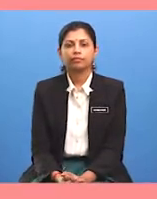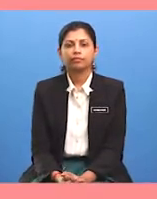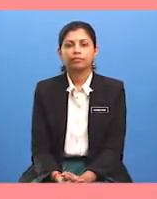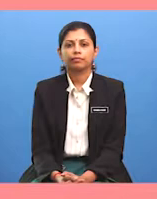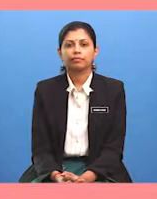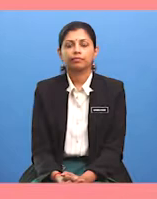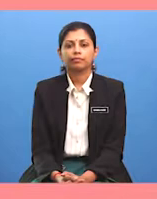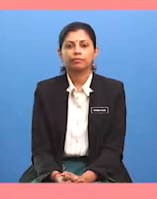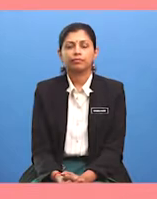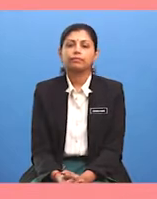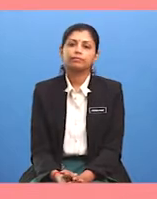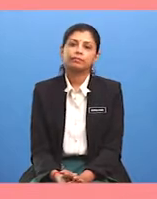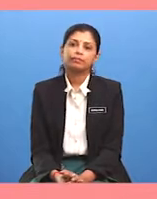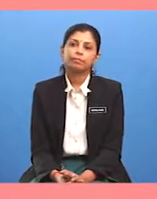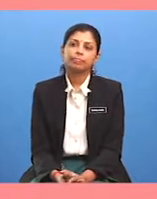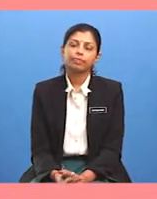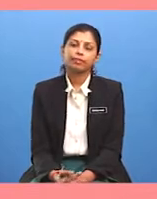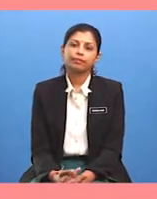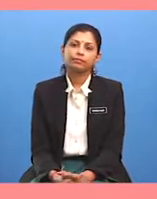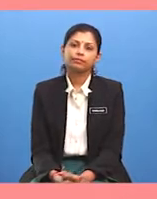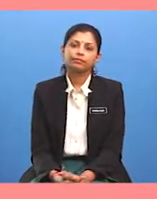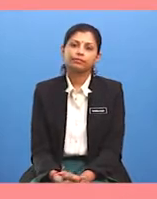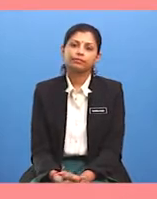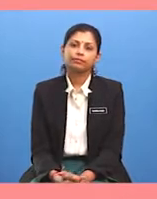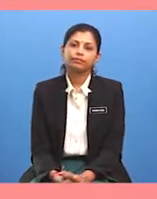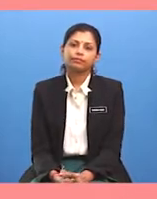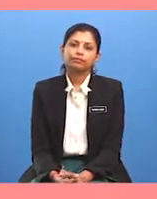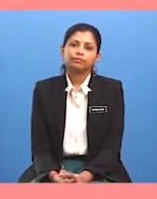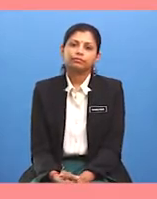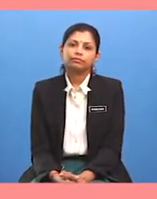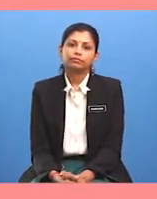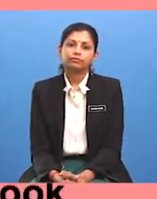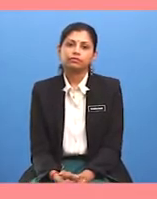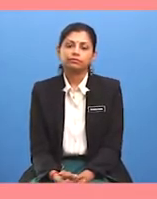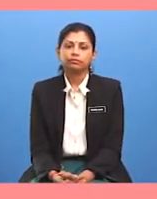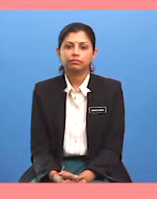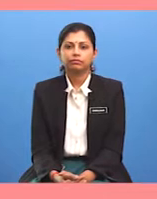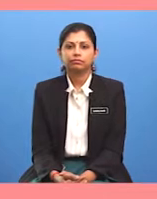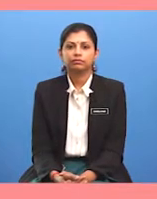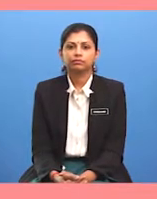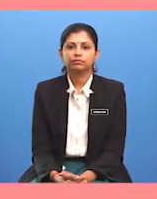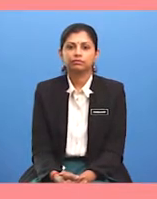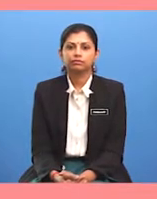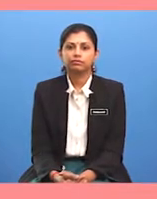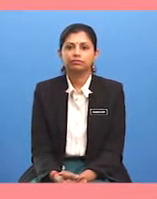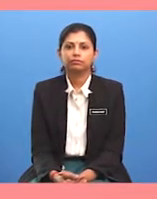A. He is impressed by his rise to success. B. He is